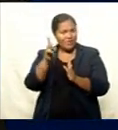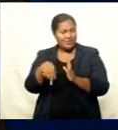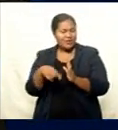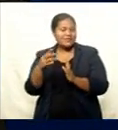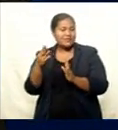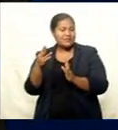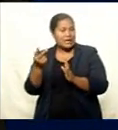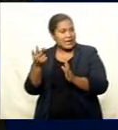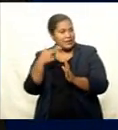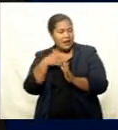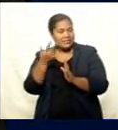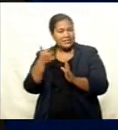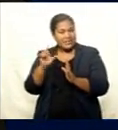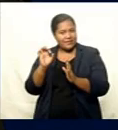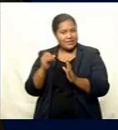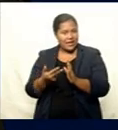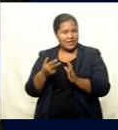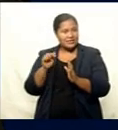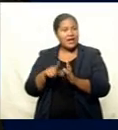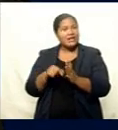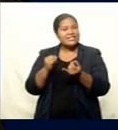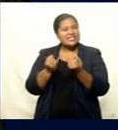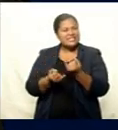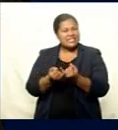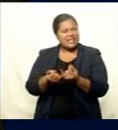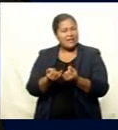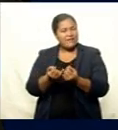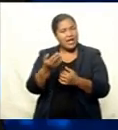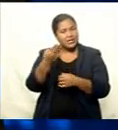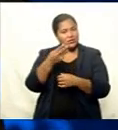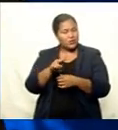$1,870 per ounce. And silver closed down at $27.62 per ounce.